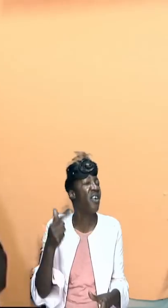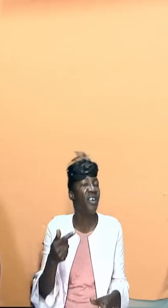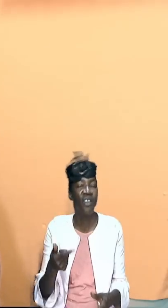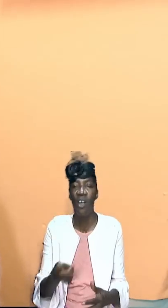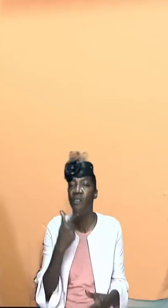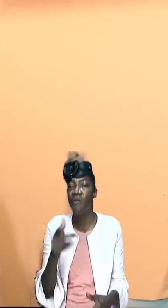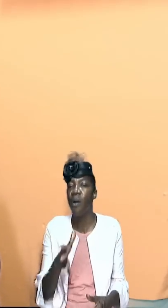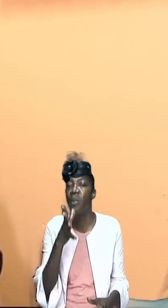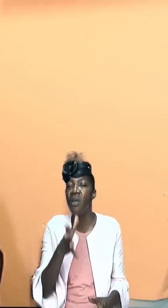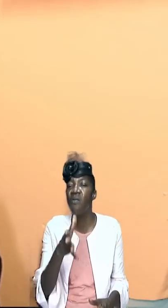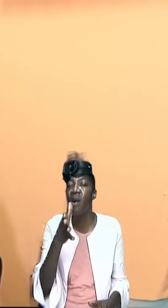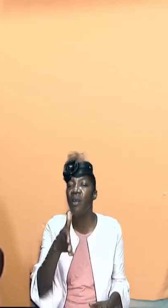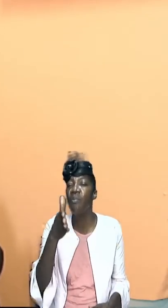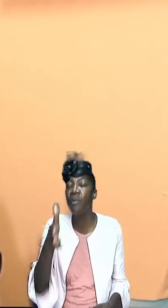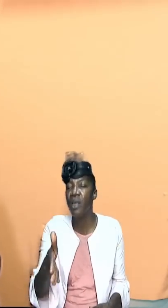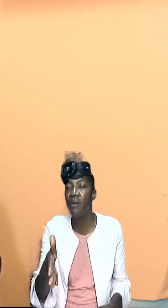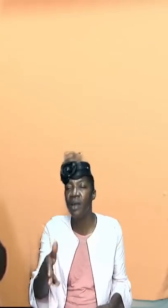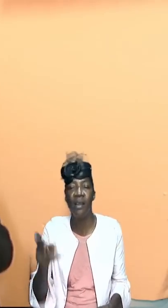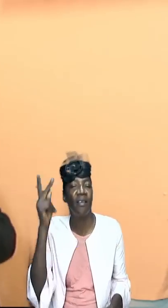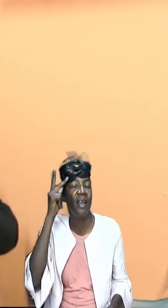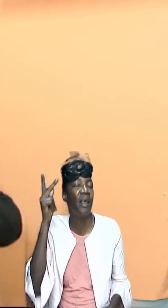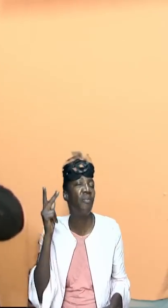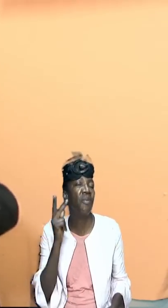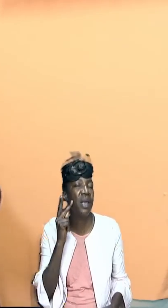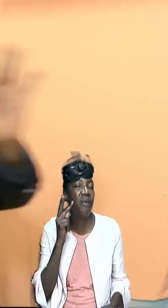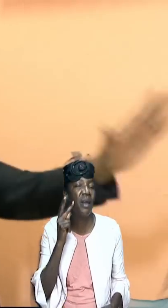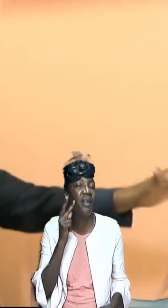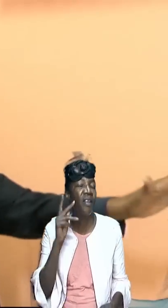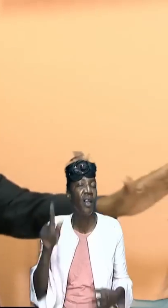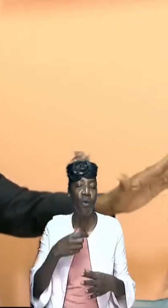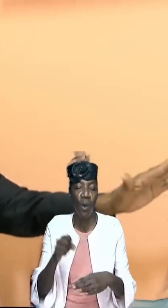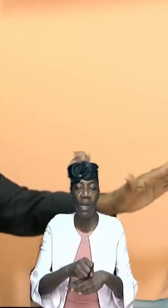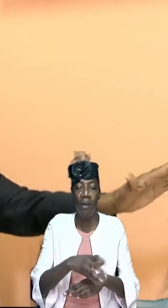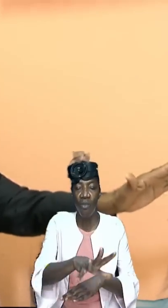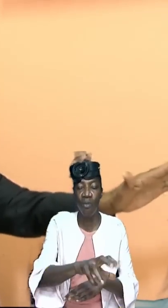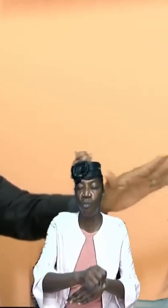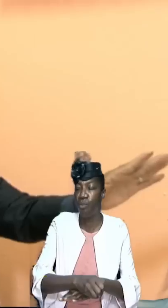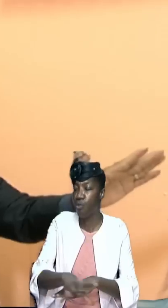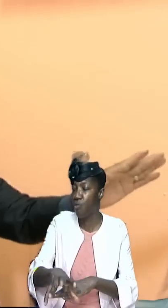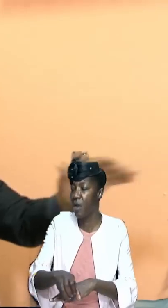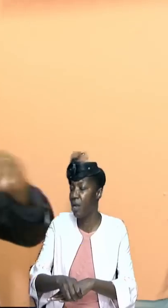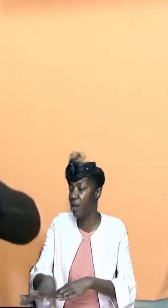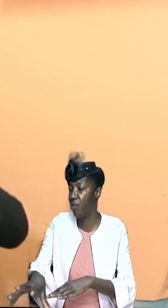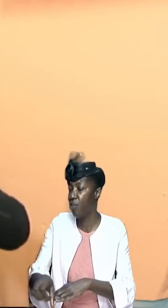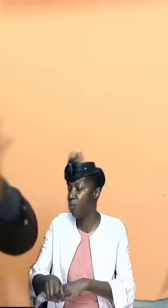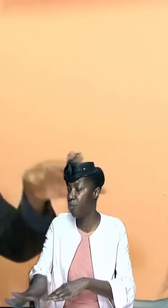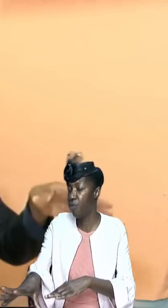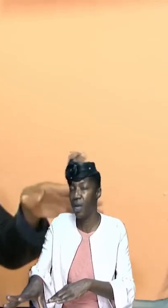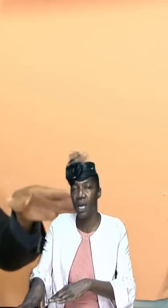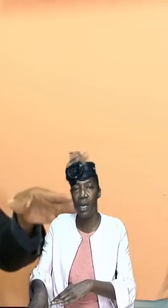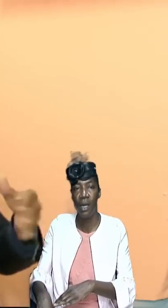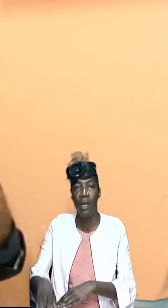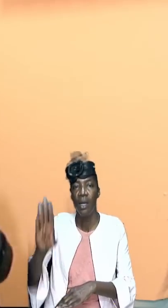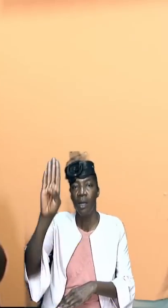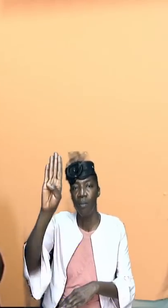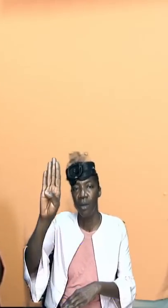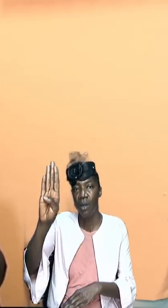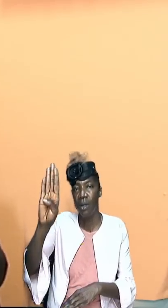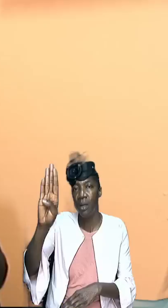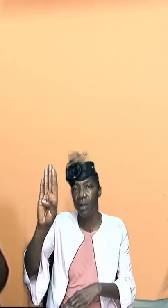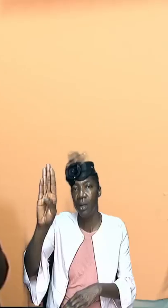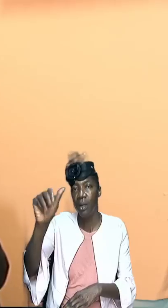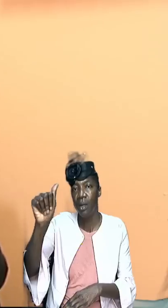and their parents, and said this had happened. So when they were dispersed now at Babel, down the line, and they were dispersed,